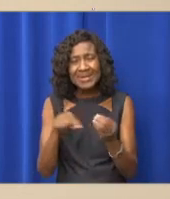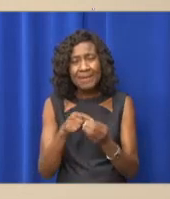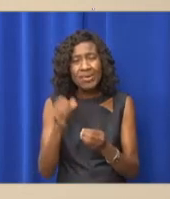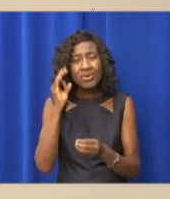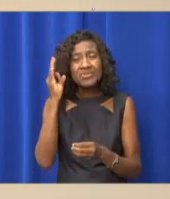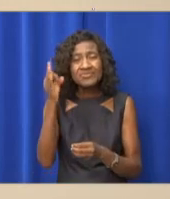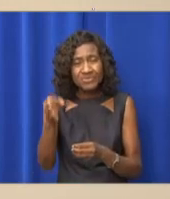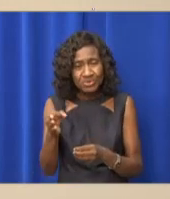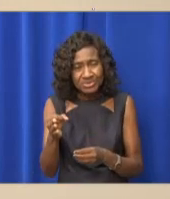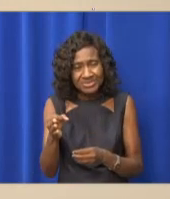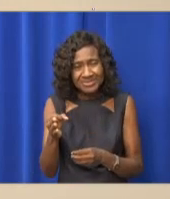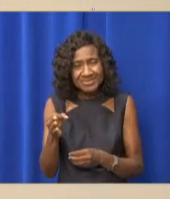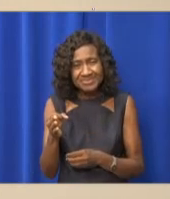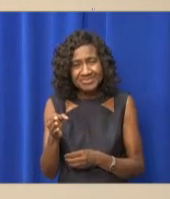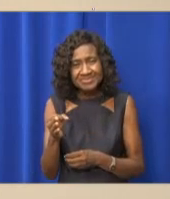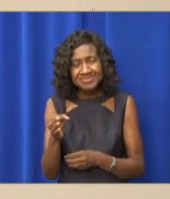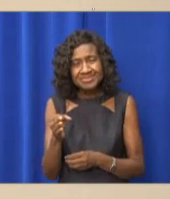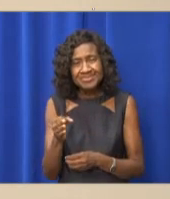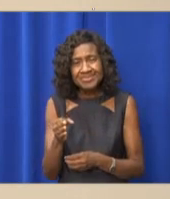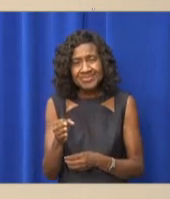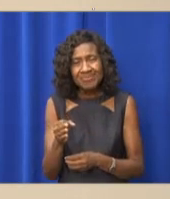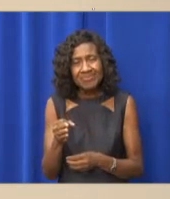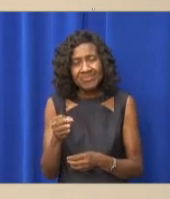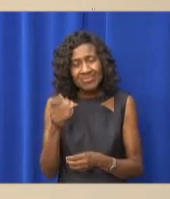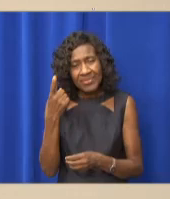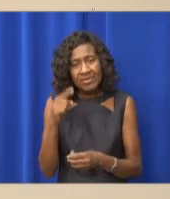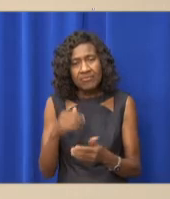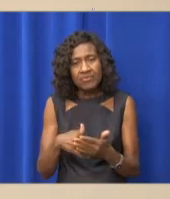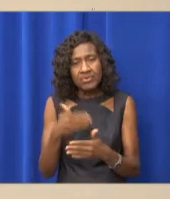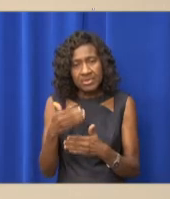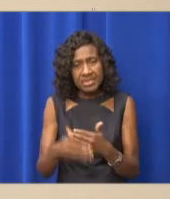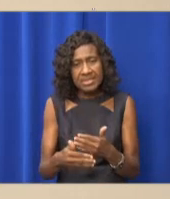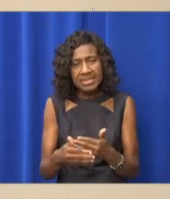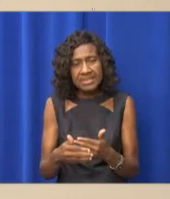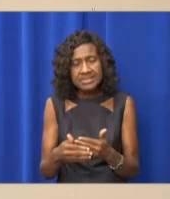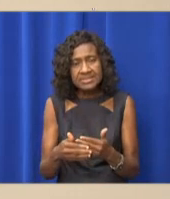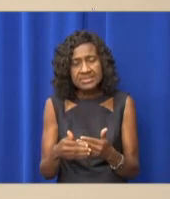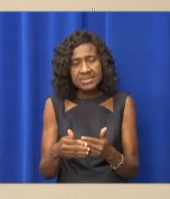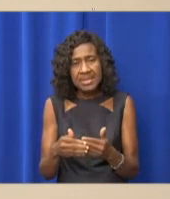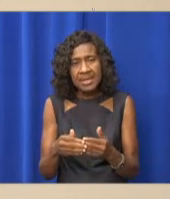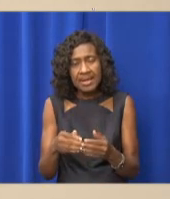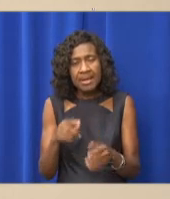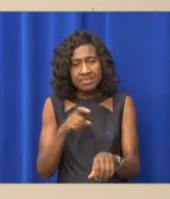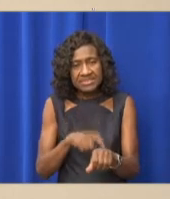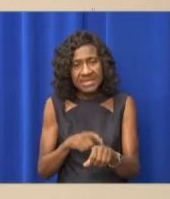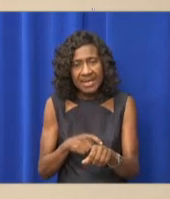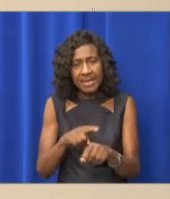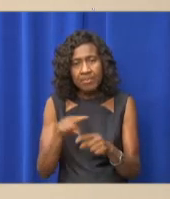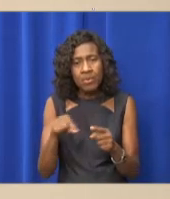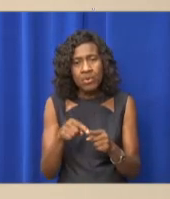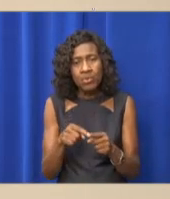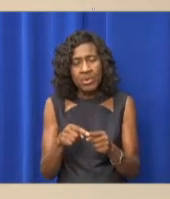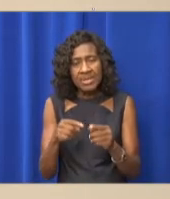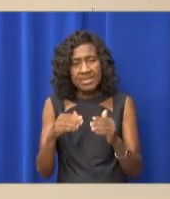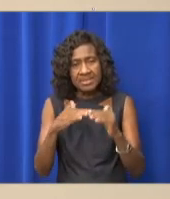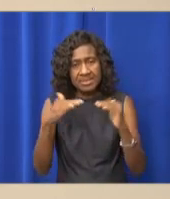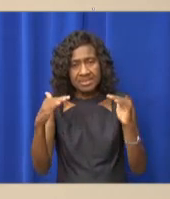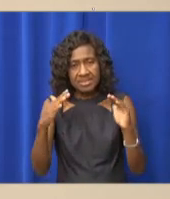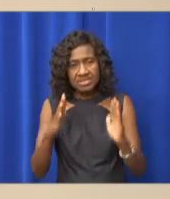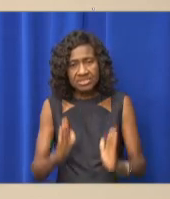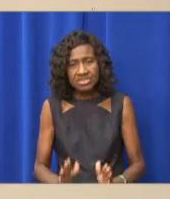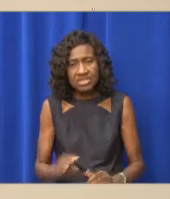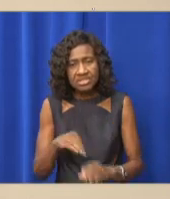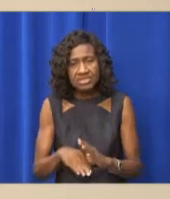what we are discussing for the next iteration, when the shelter-in-place, the current shelter-in-place